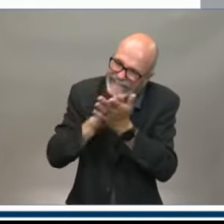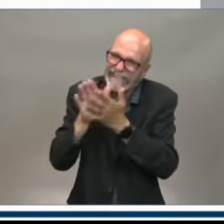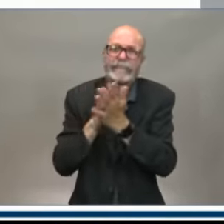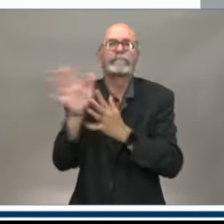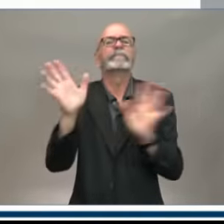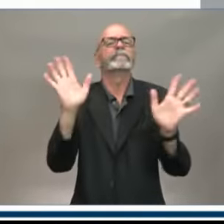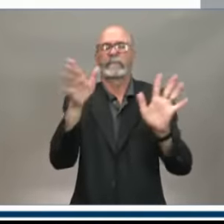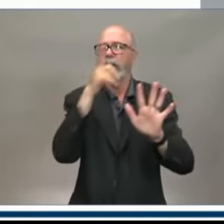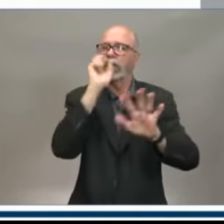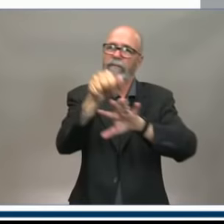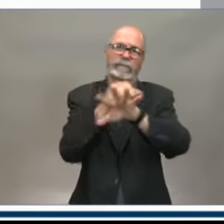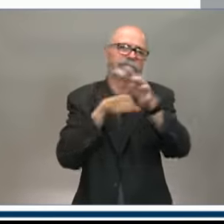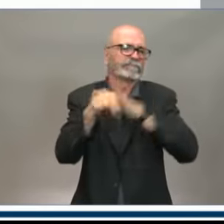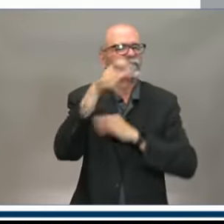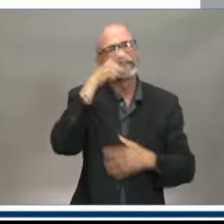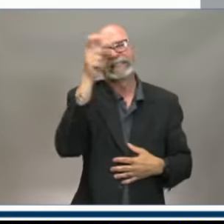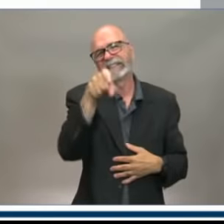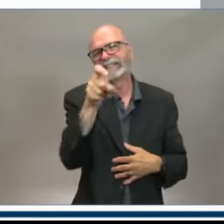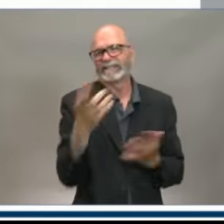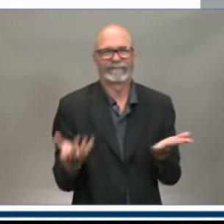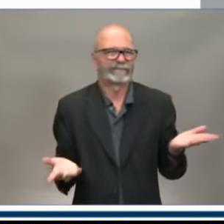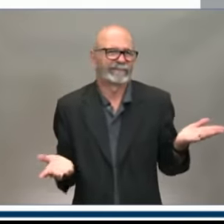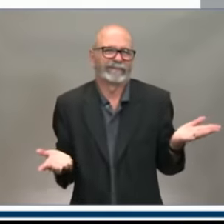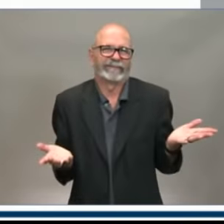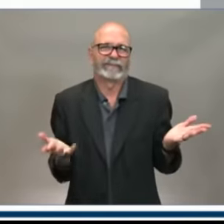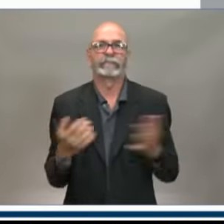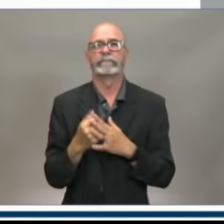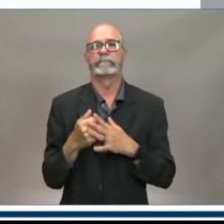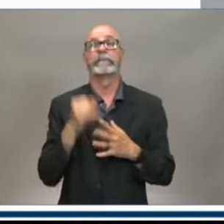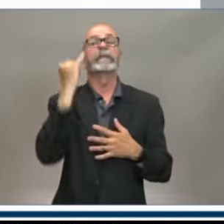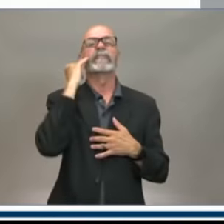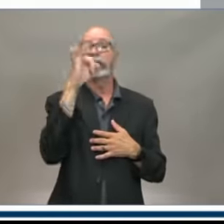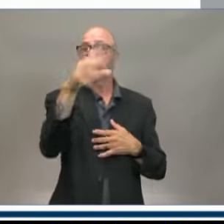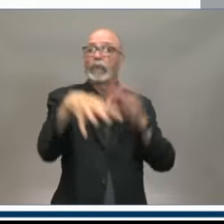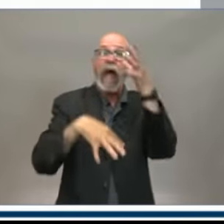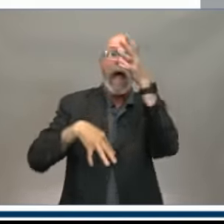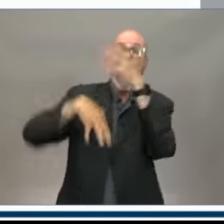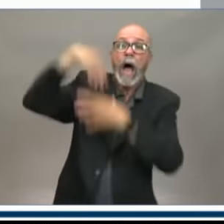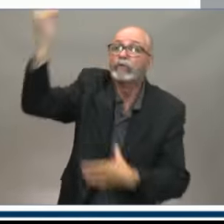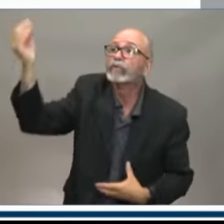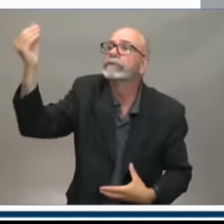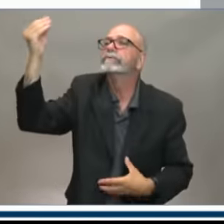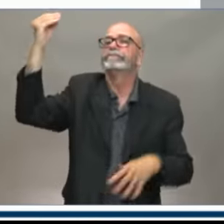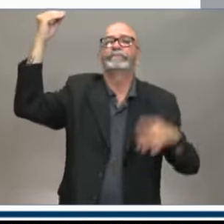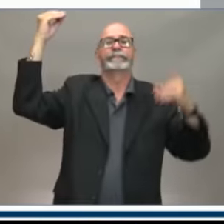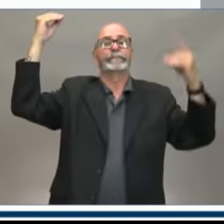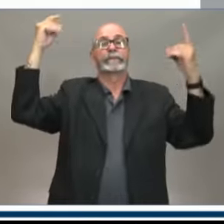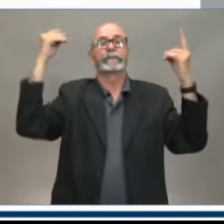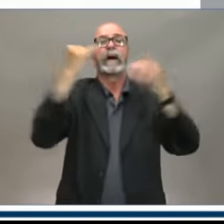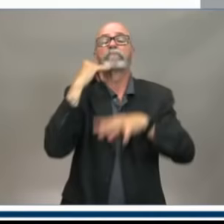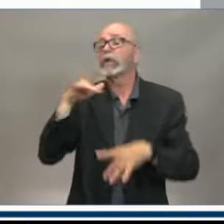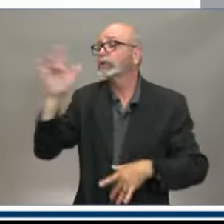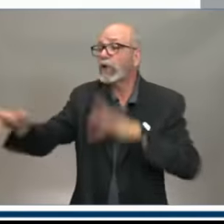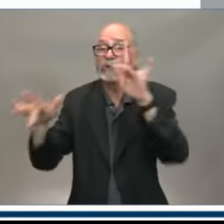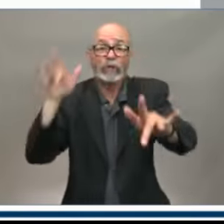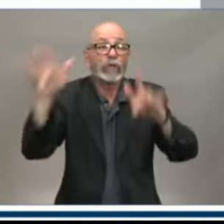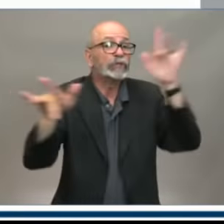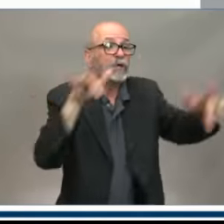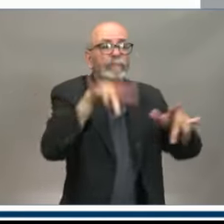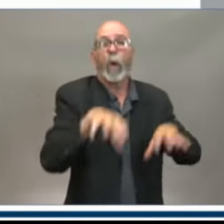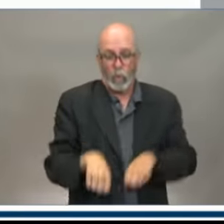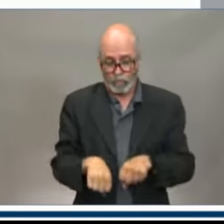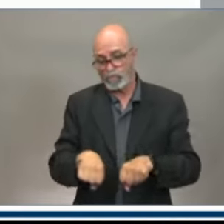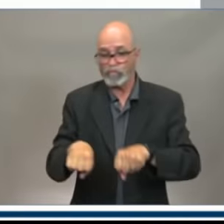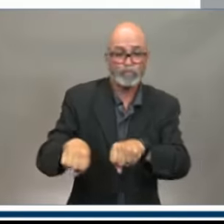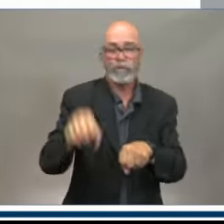gloves. And especially if you think that you're going to be out and about touching a bunch of surfaces, picking up objects as you're